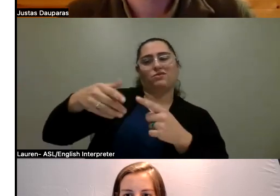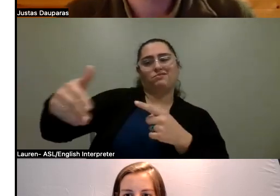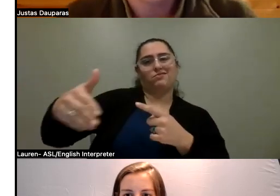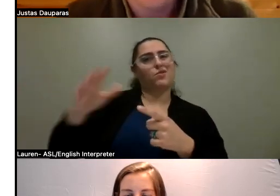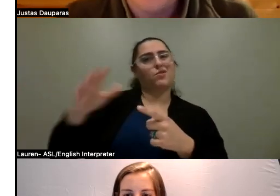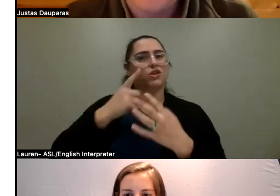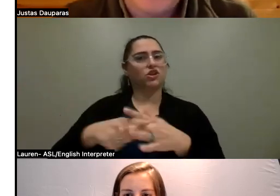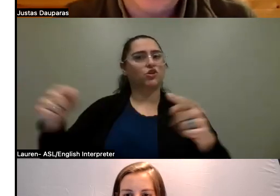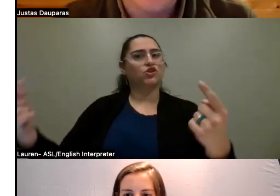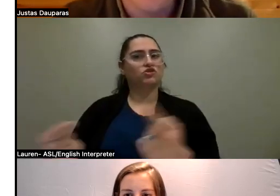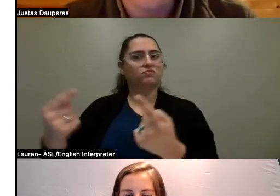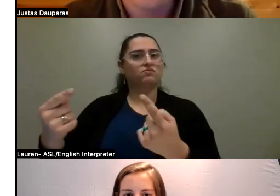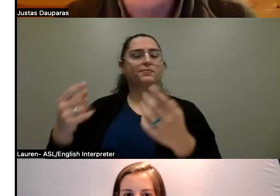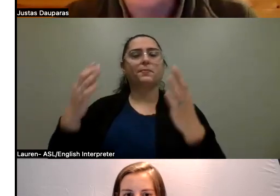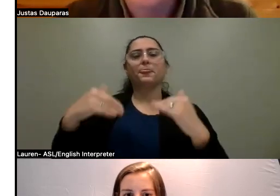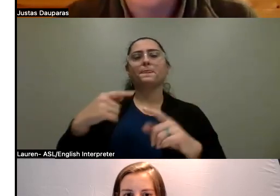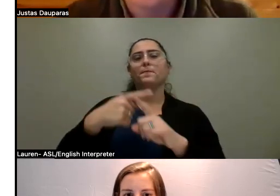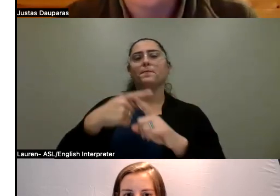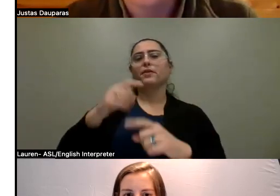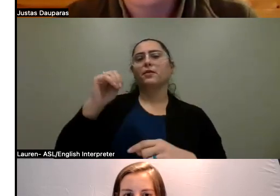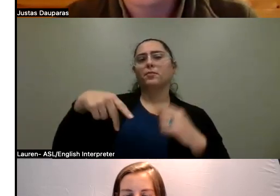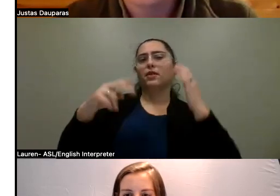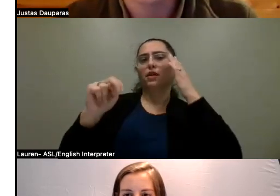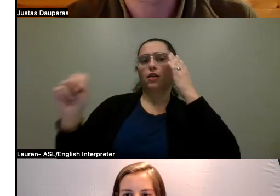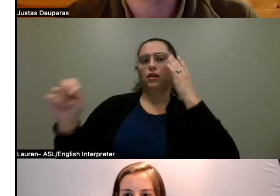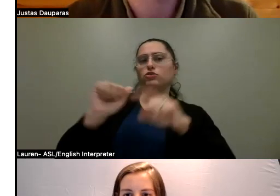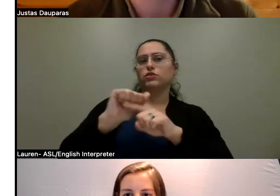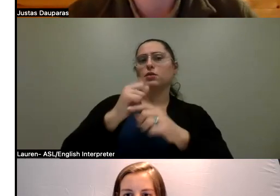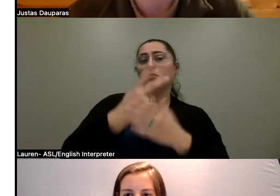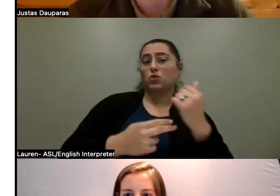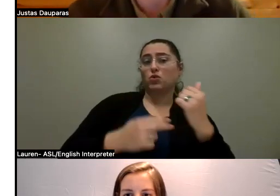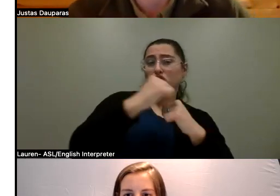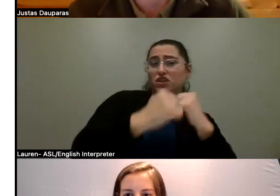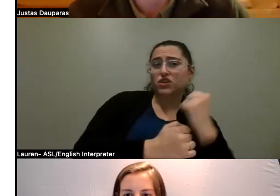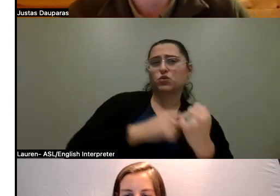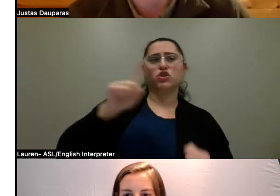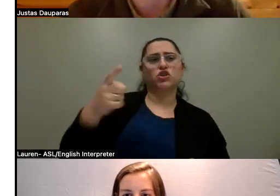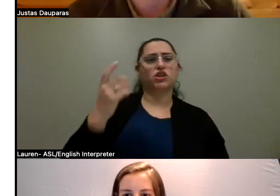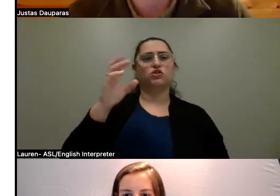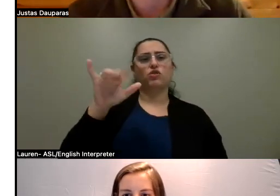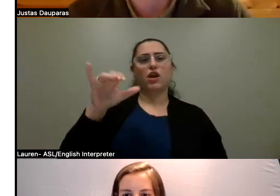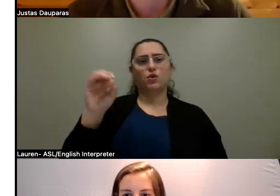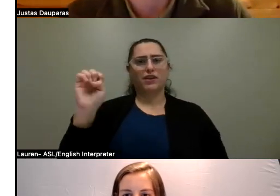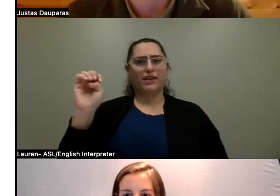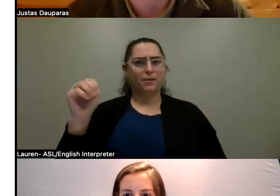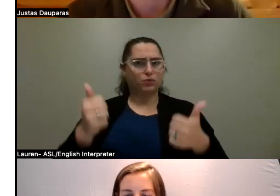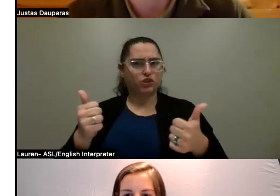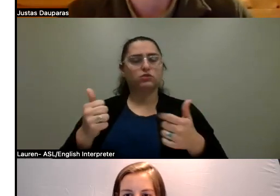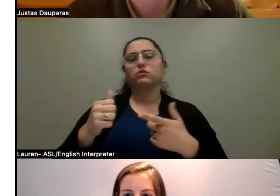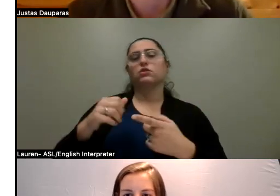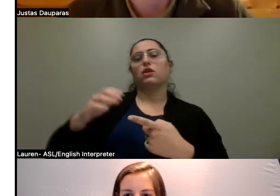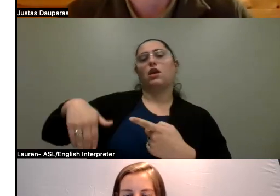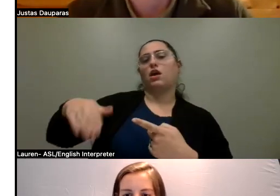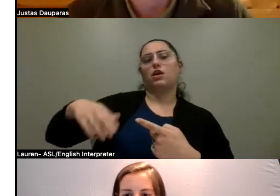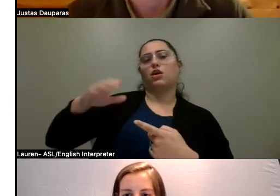Also wondering if MPNN was trained on both crystal and cryo structures or just crystal. So it was only trained on crystal structures. We haven't trained on